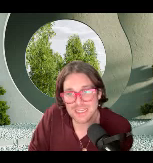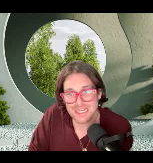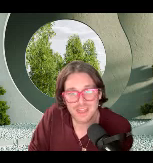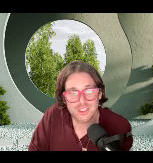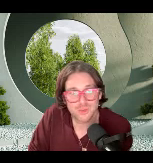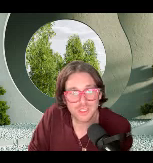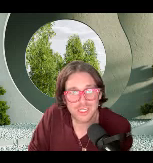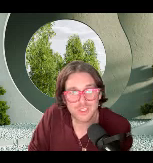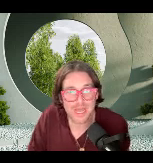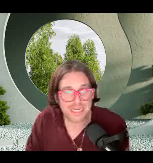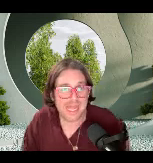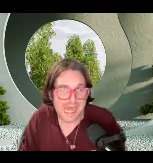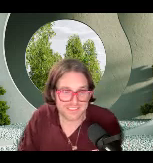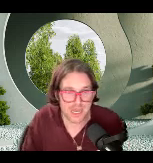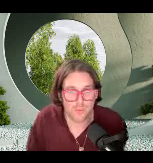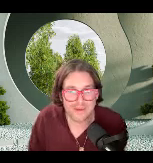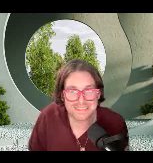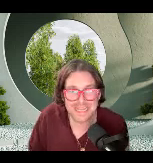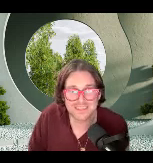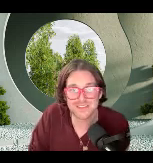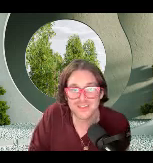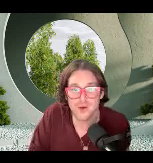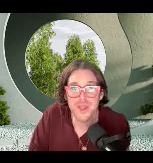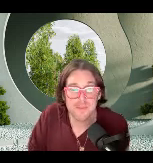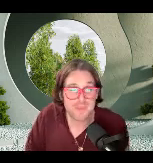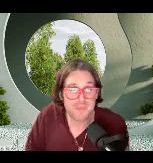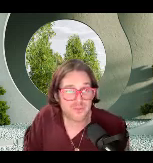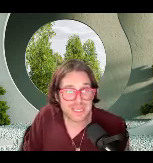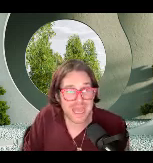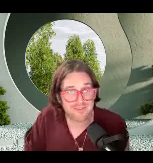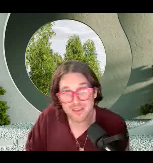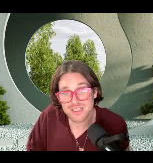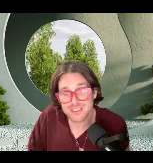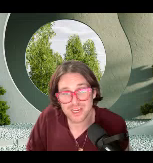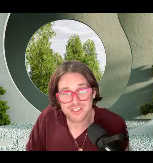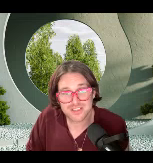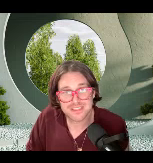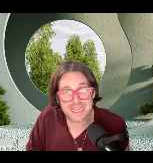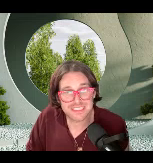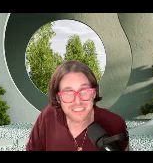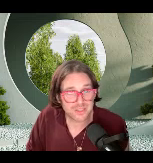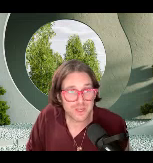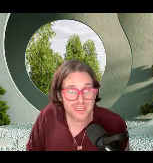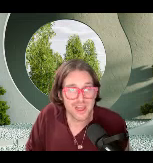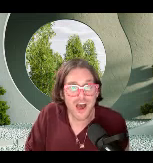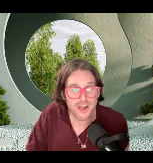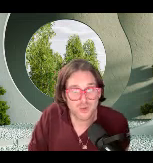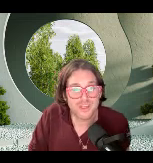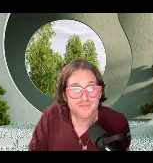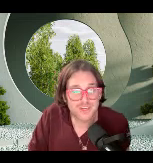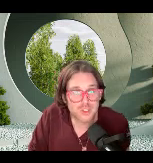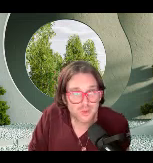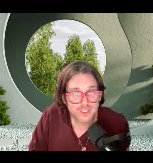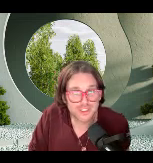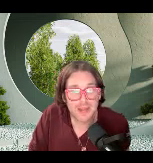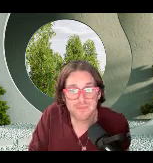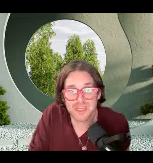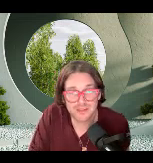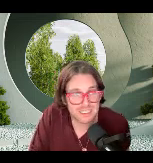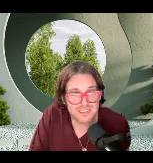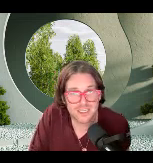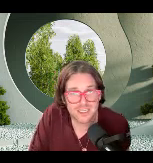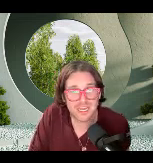my own design, I like to really try to cast that wide net. And so maybe we have considerations that deal with auditory,